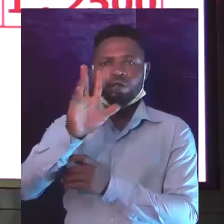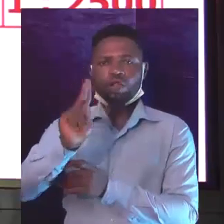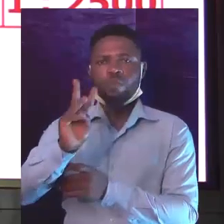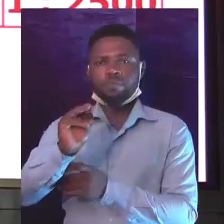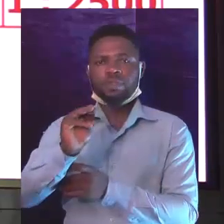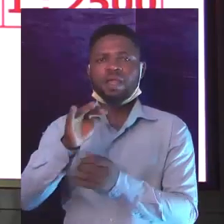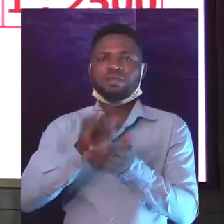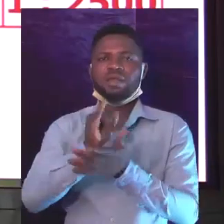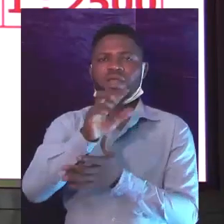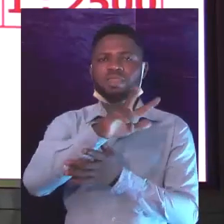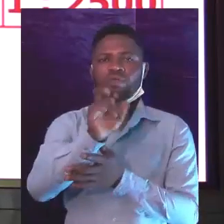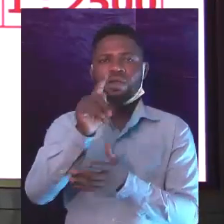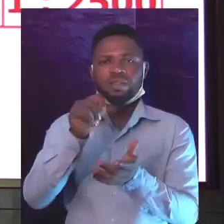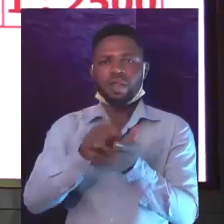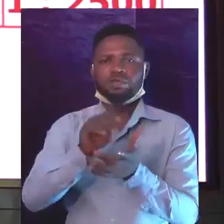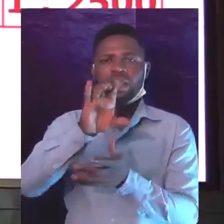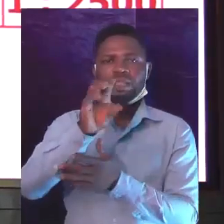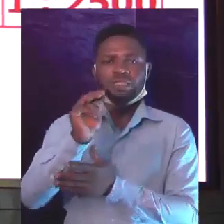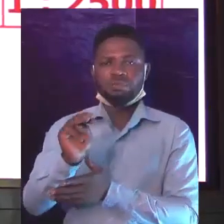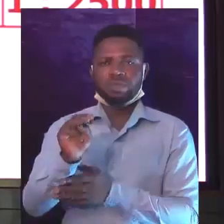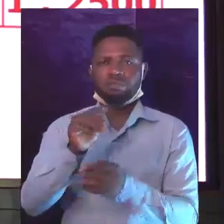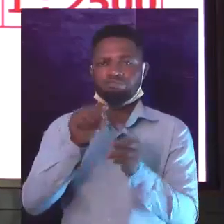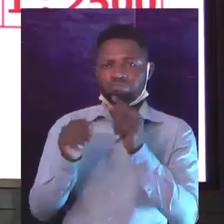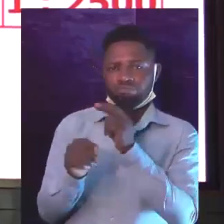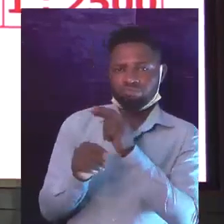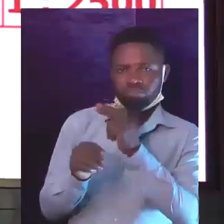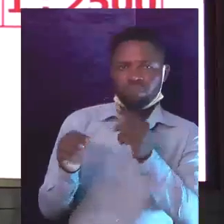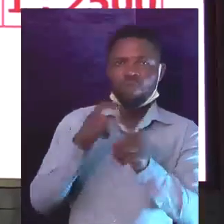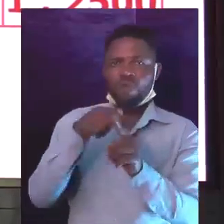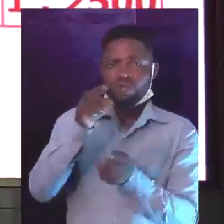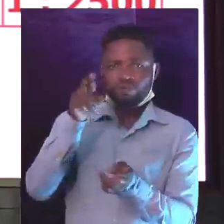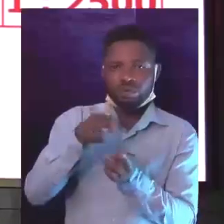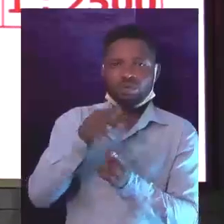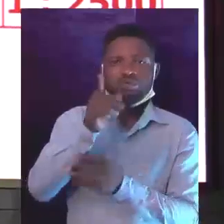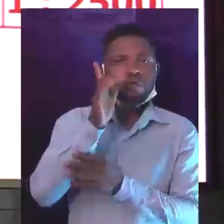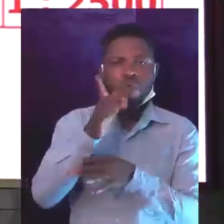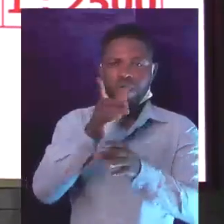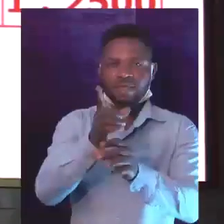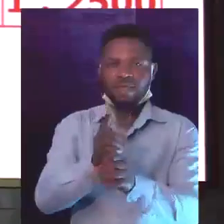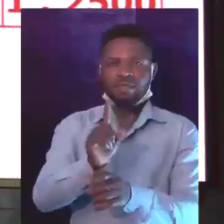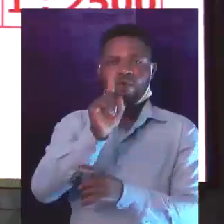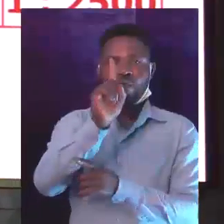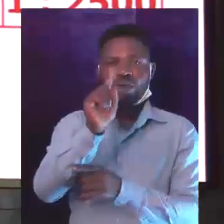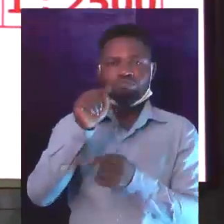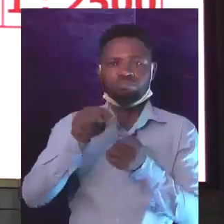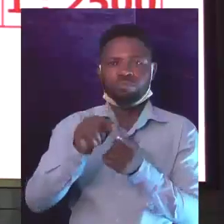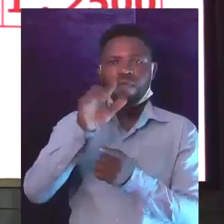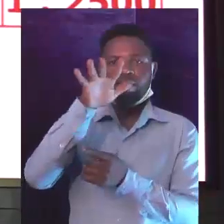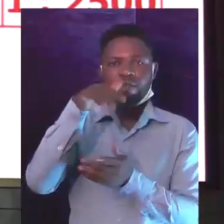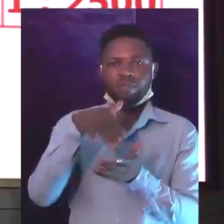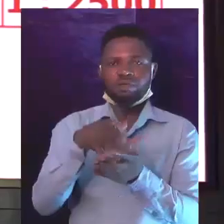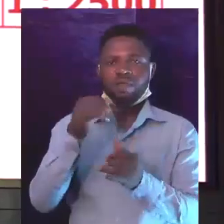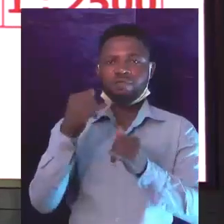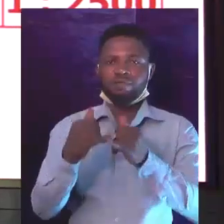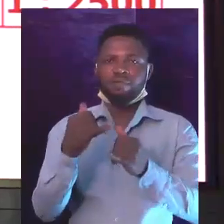is 300,000 centimeters. And when you reduce that to the lowest term, you get 1 to 5,000.